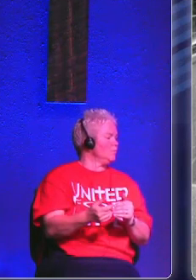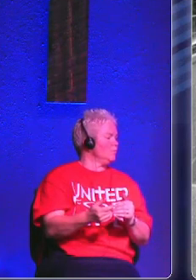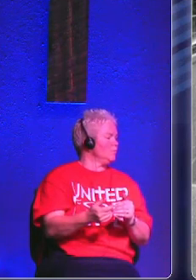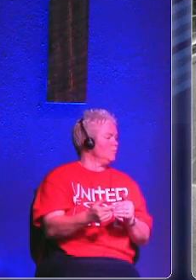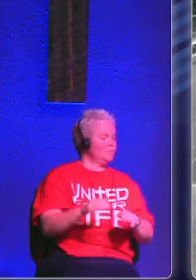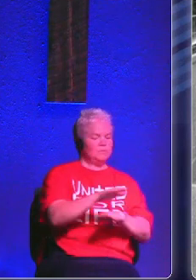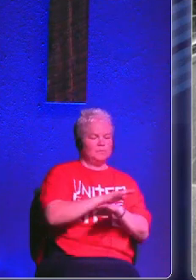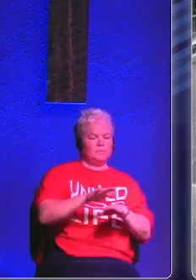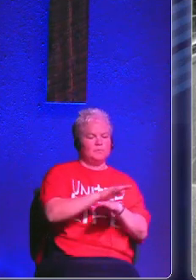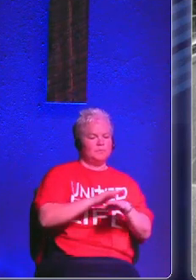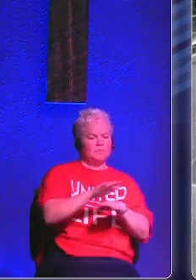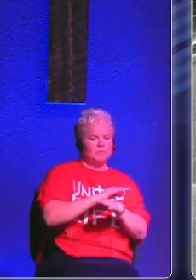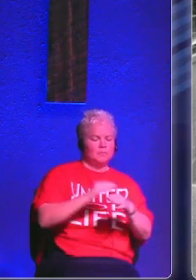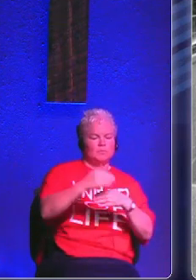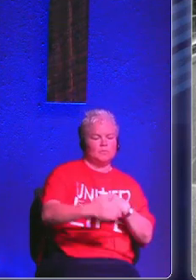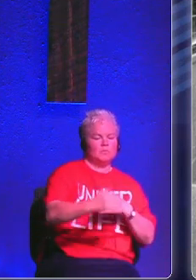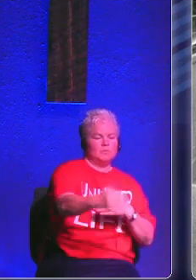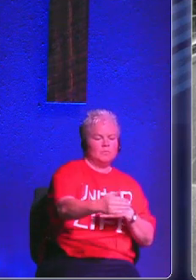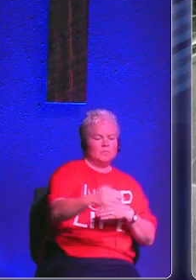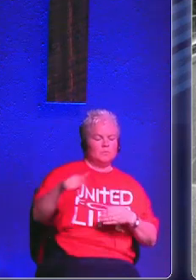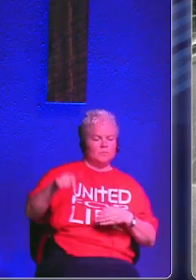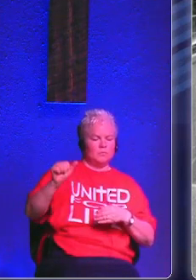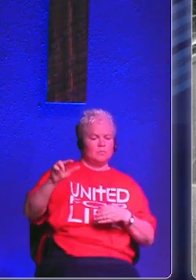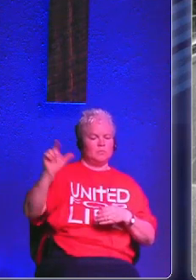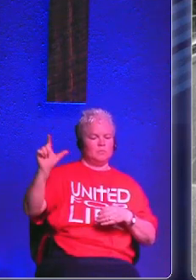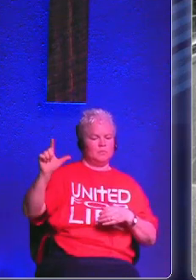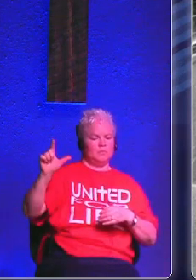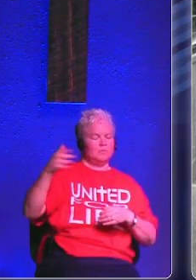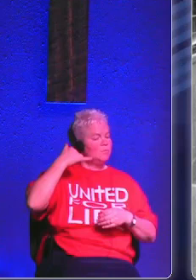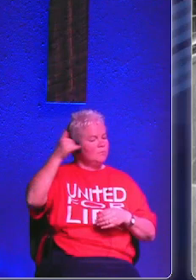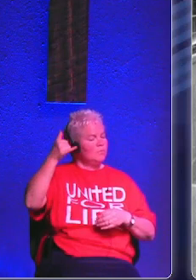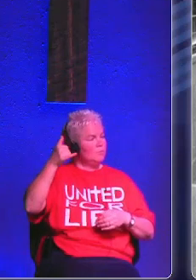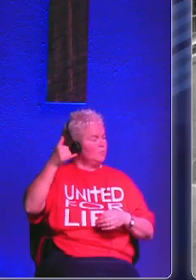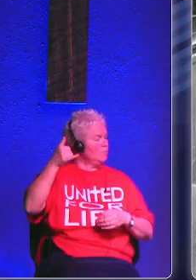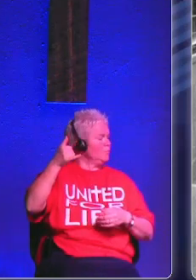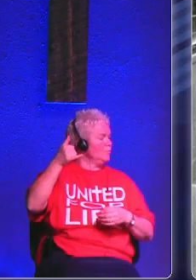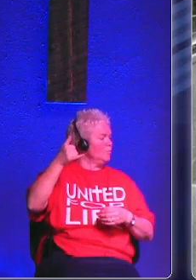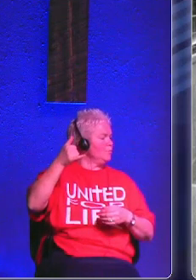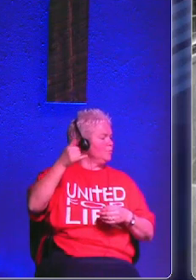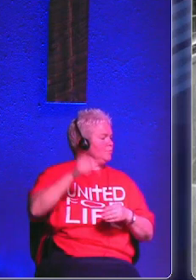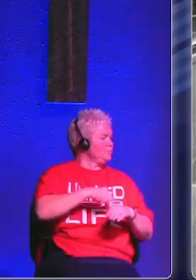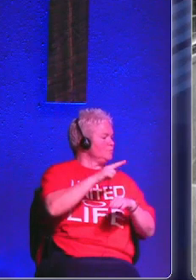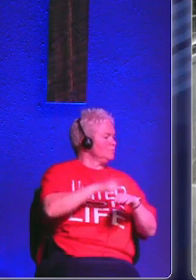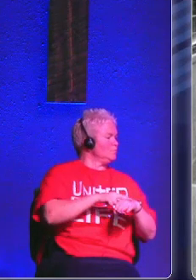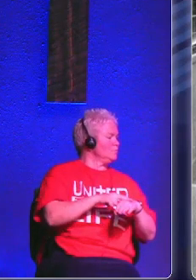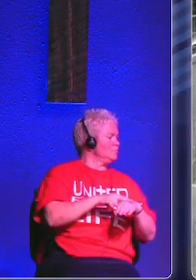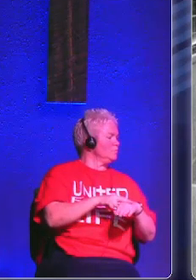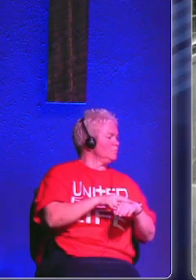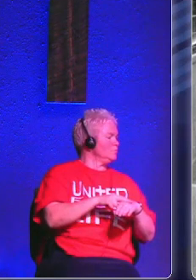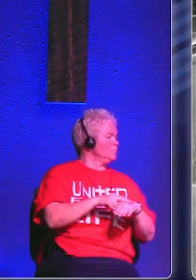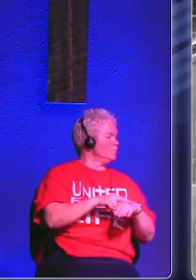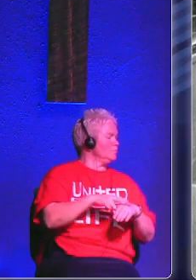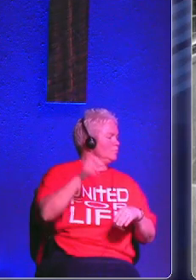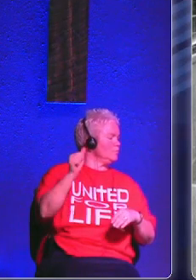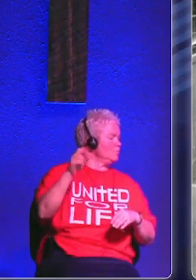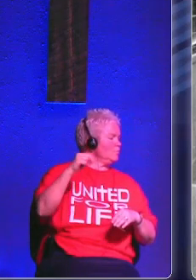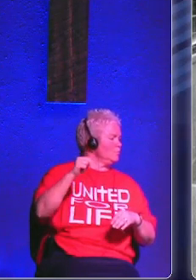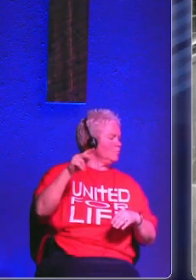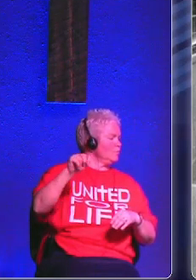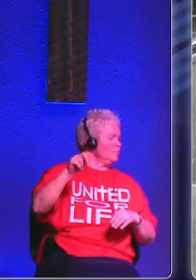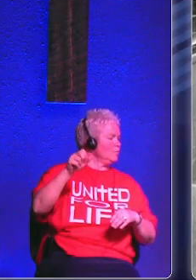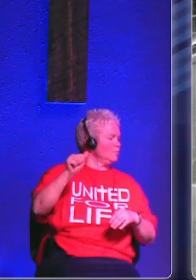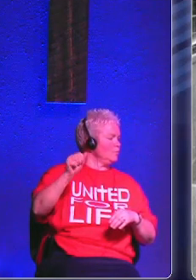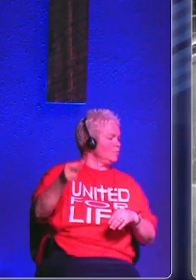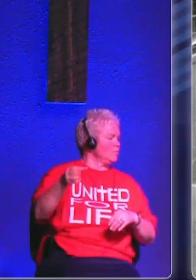and beyond, which is what Paul is calling us to you, by its nature is the antagonist of